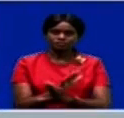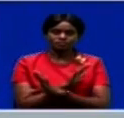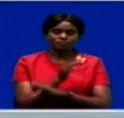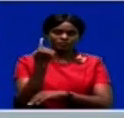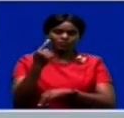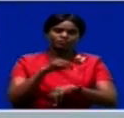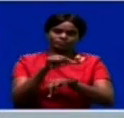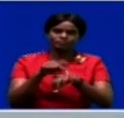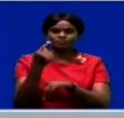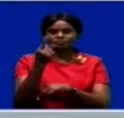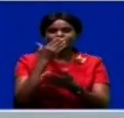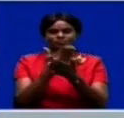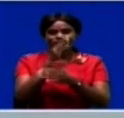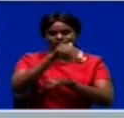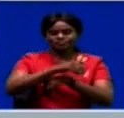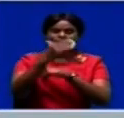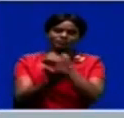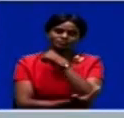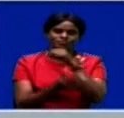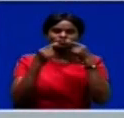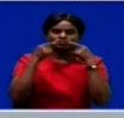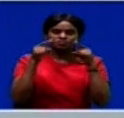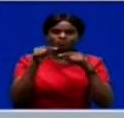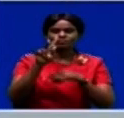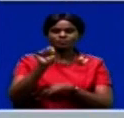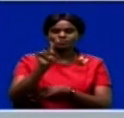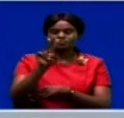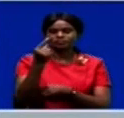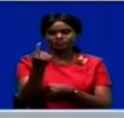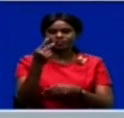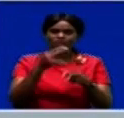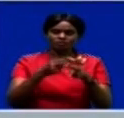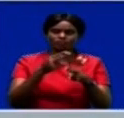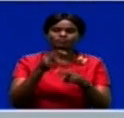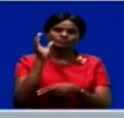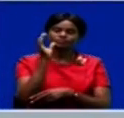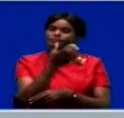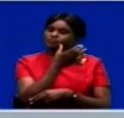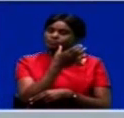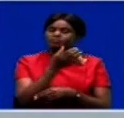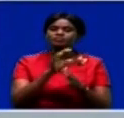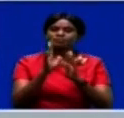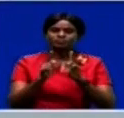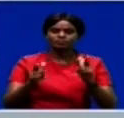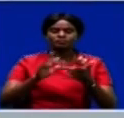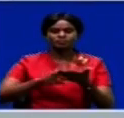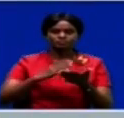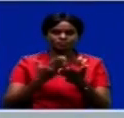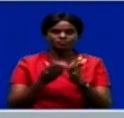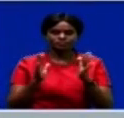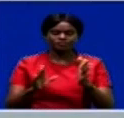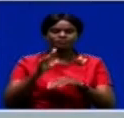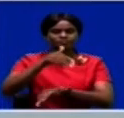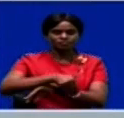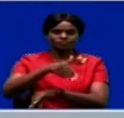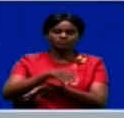One Zambia, One Nation. Good evening. Welcome to the main news on TV1. My name is Chilufya Mwelwa, and on sign language tonight